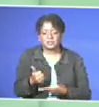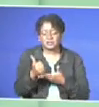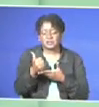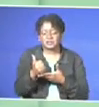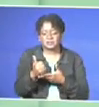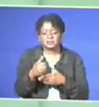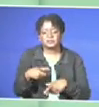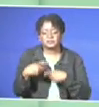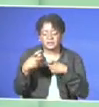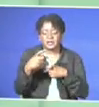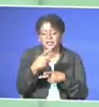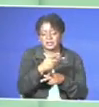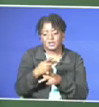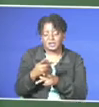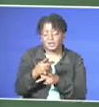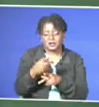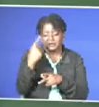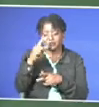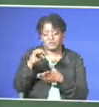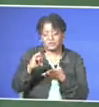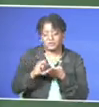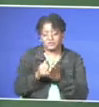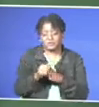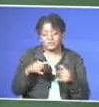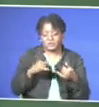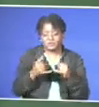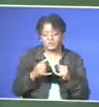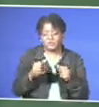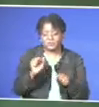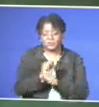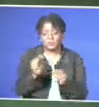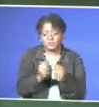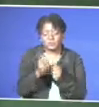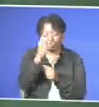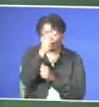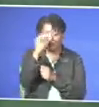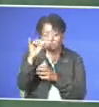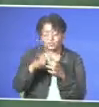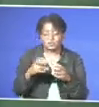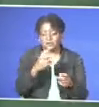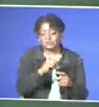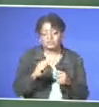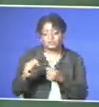care for the injured in collaboration with the Ministry of Tourism and the U.S. Embassy.